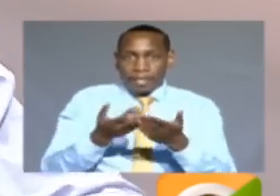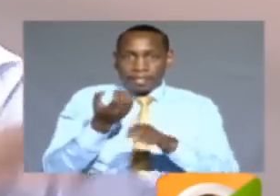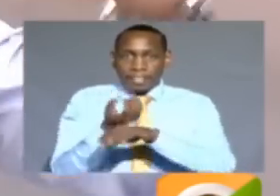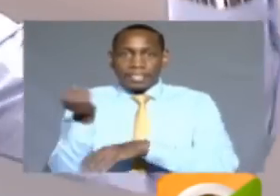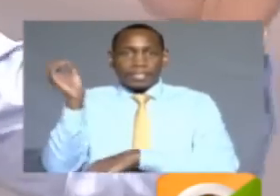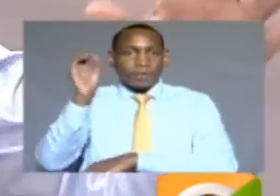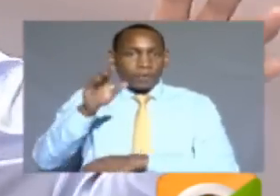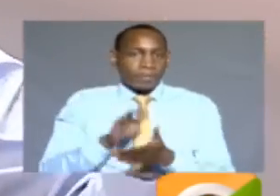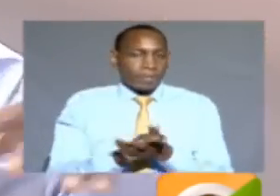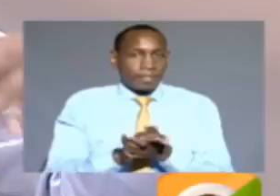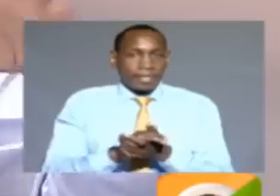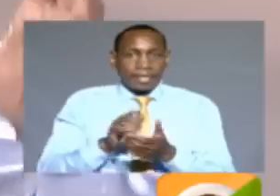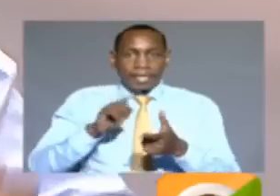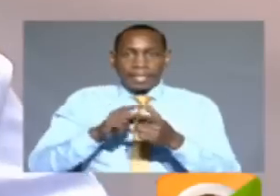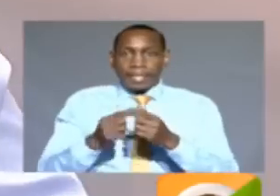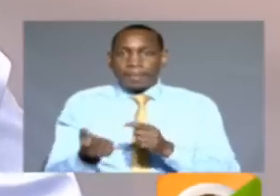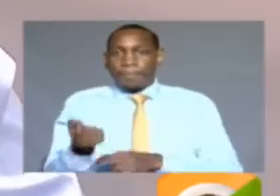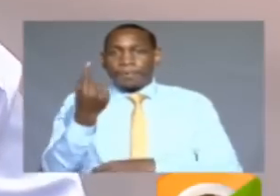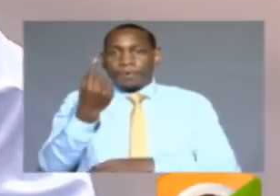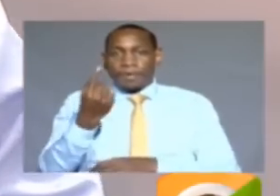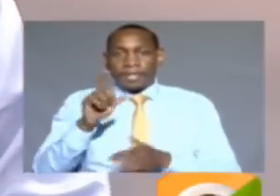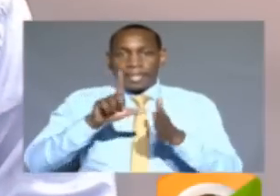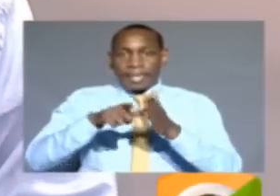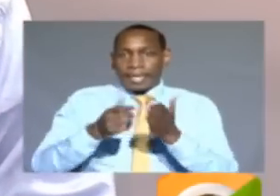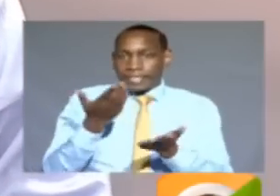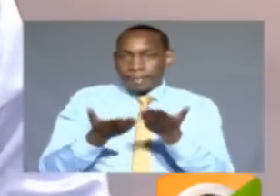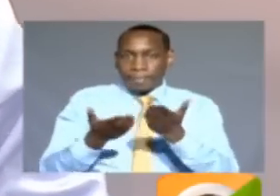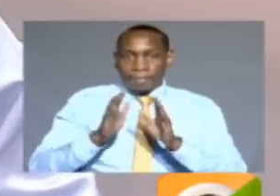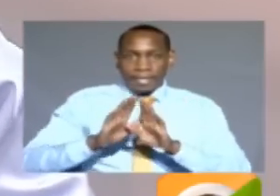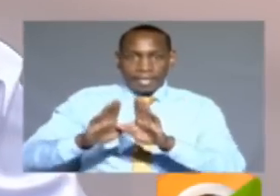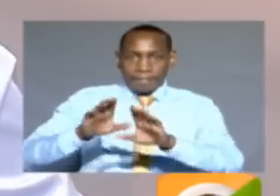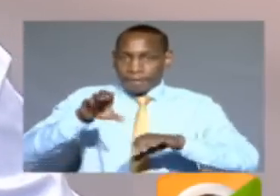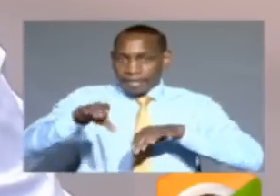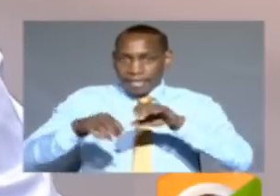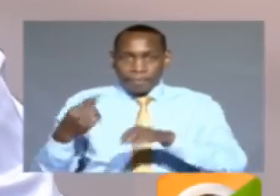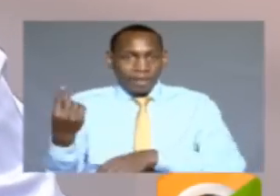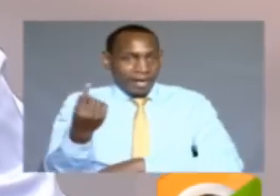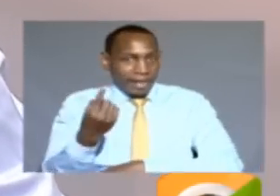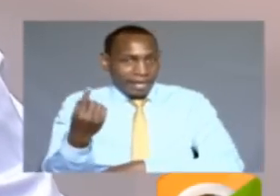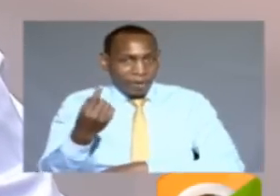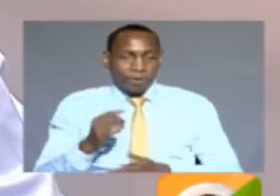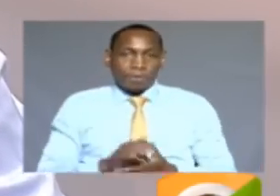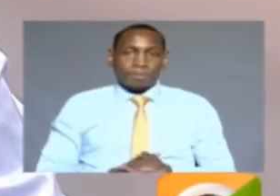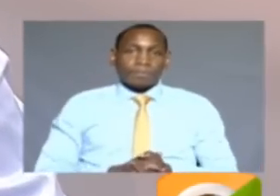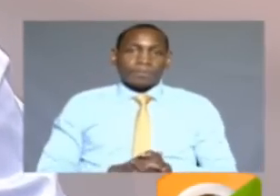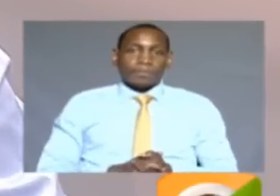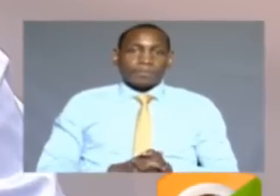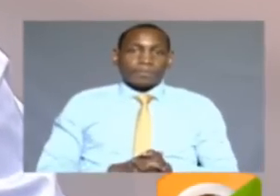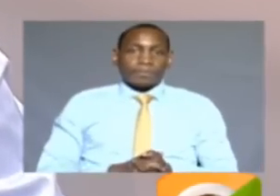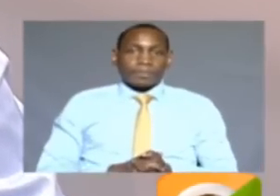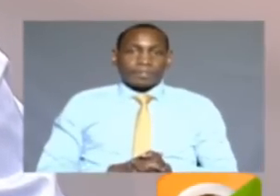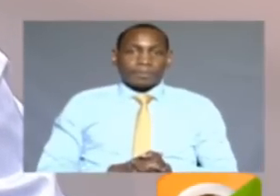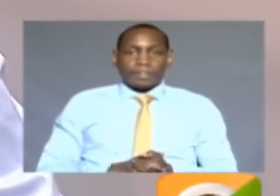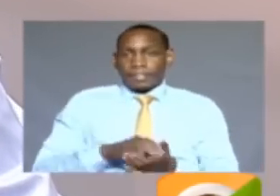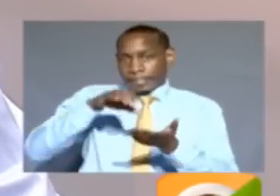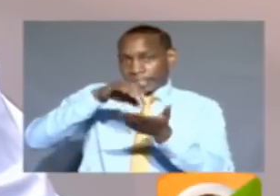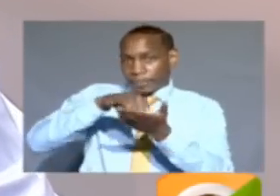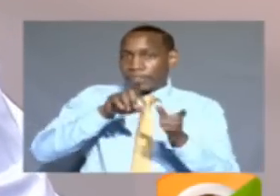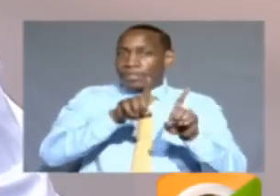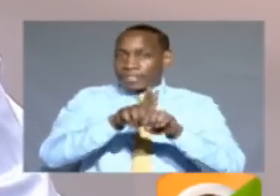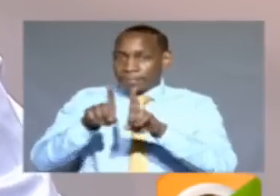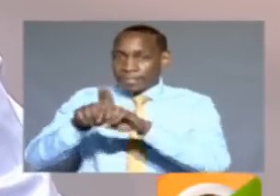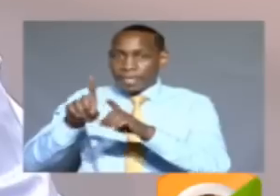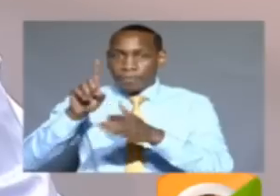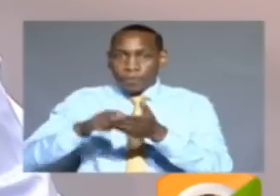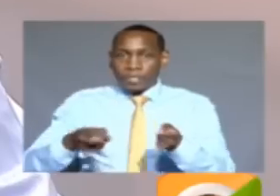there and then it will emerge from somewhere and go and probably leave the pigeon alone. And this looks to me a little bit like what's